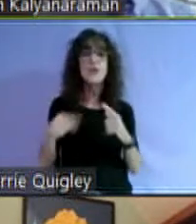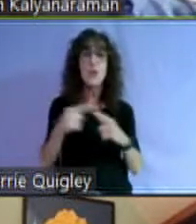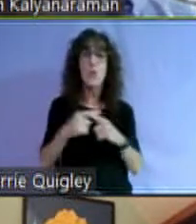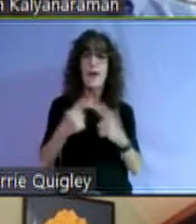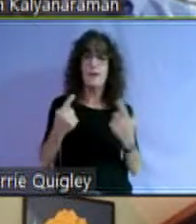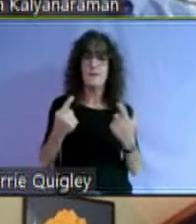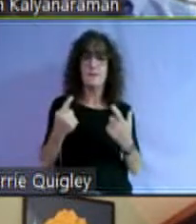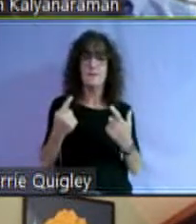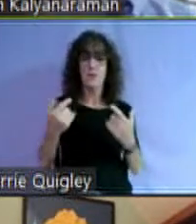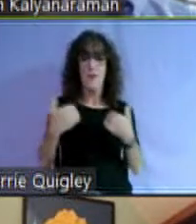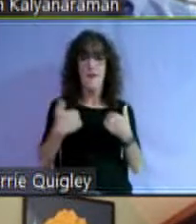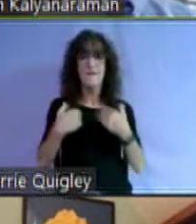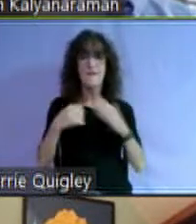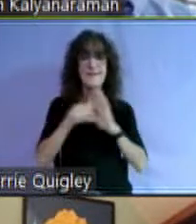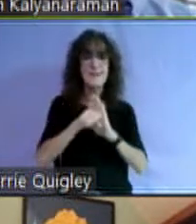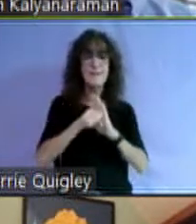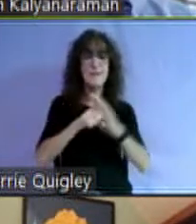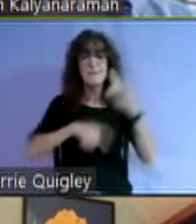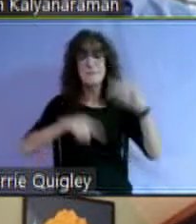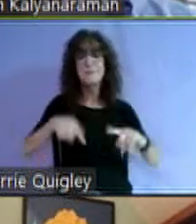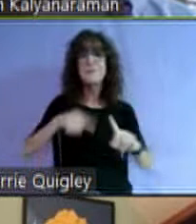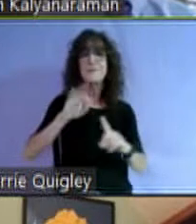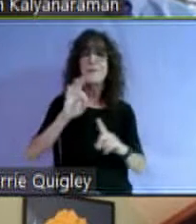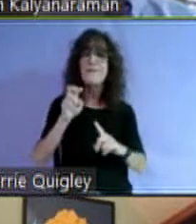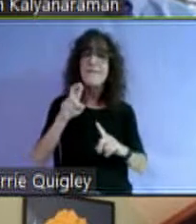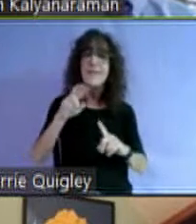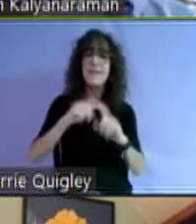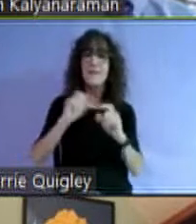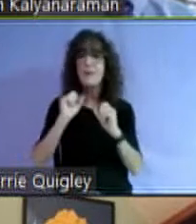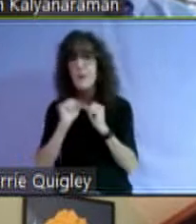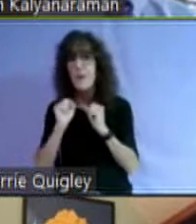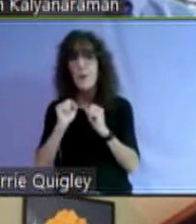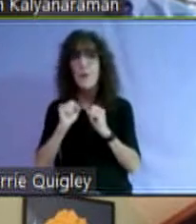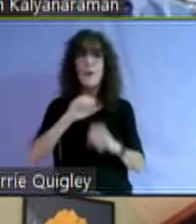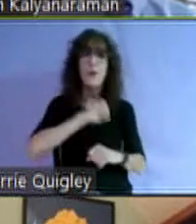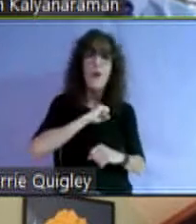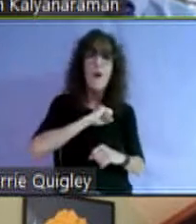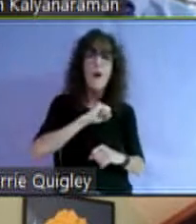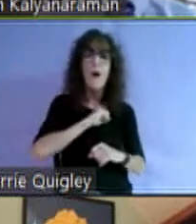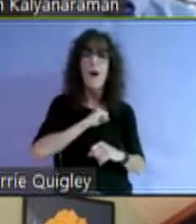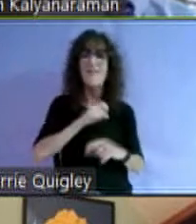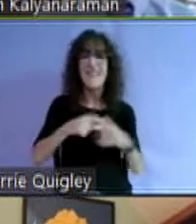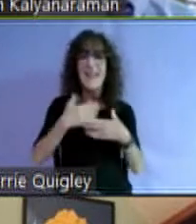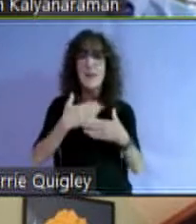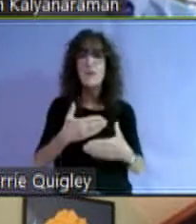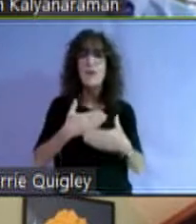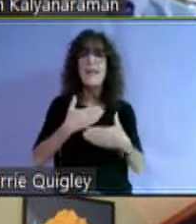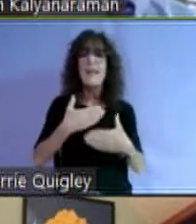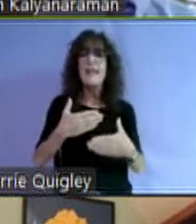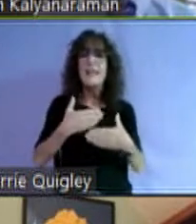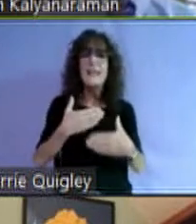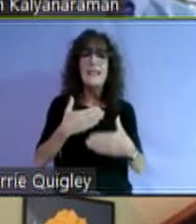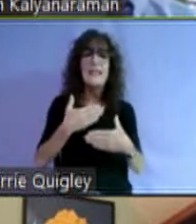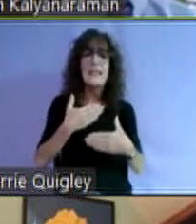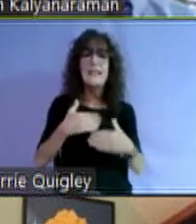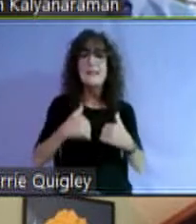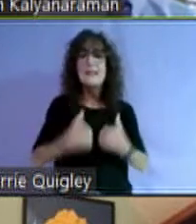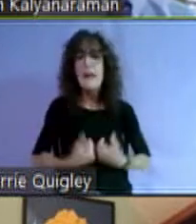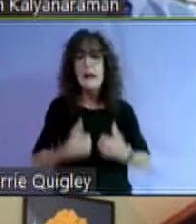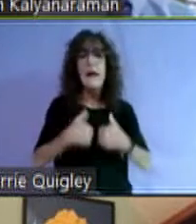of COVID-19, they can range from fevers, chills, to cough, shortness of breath,